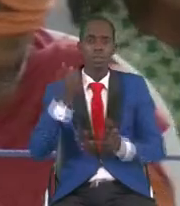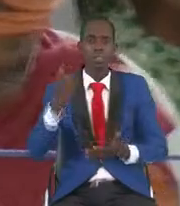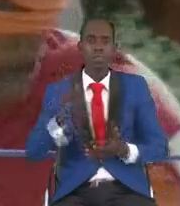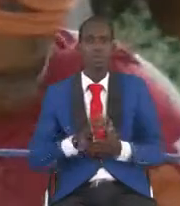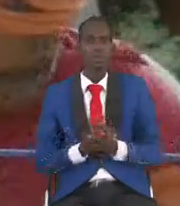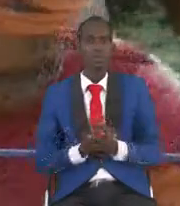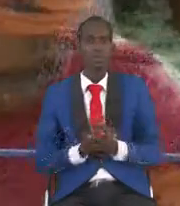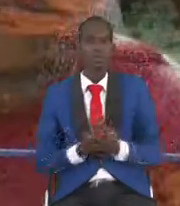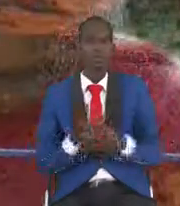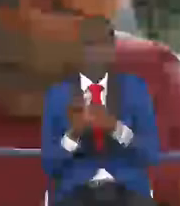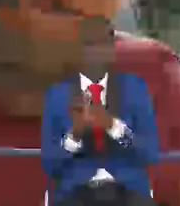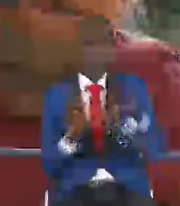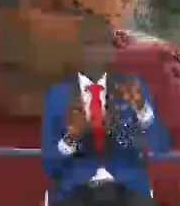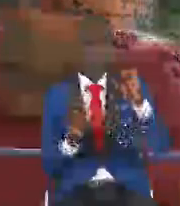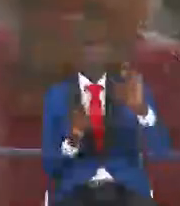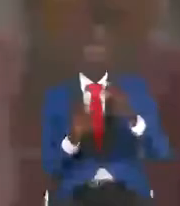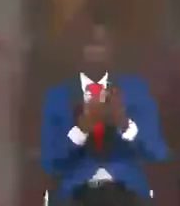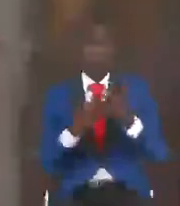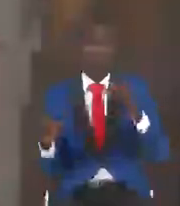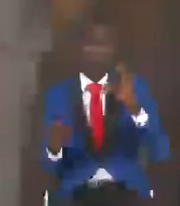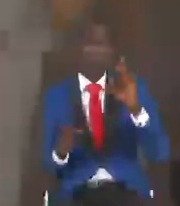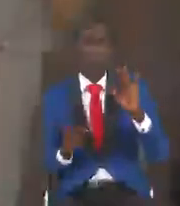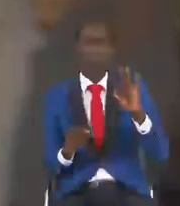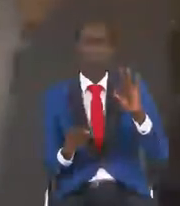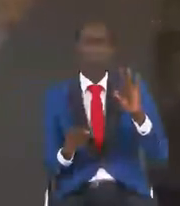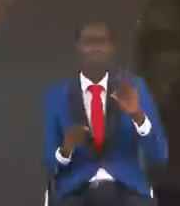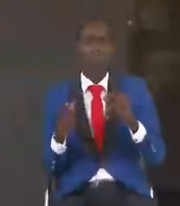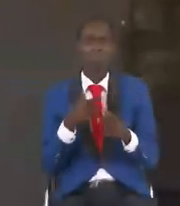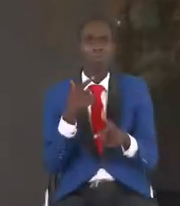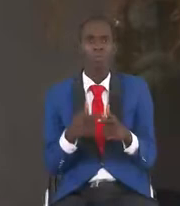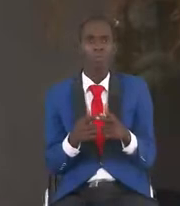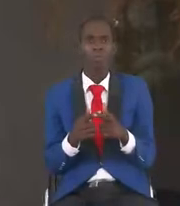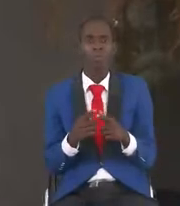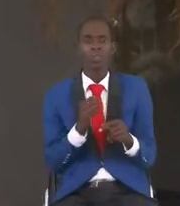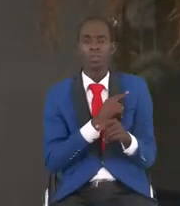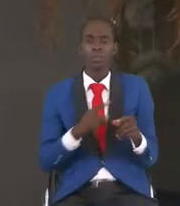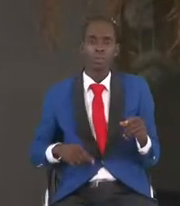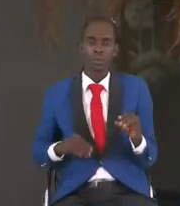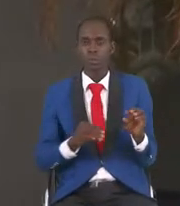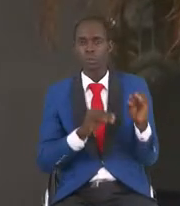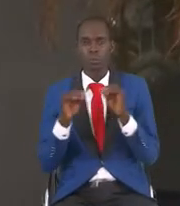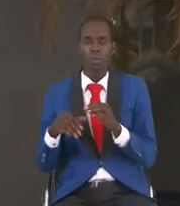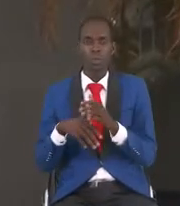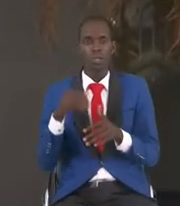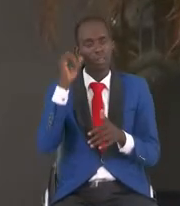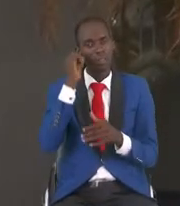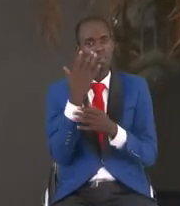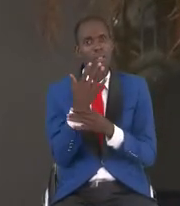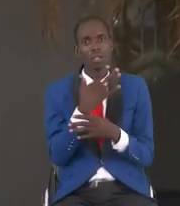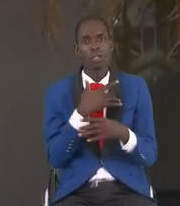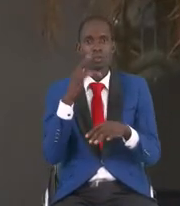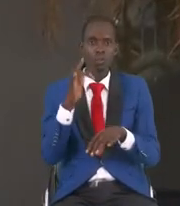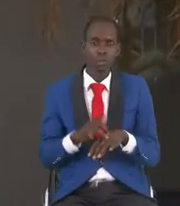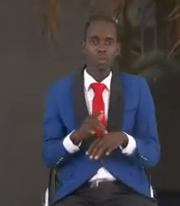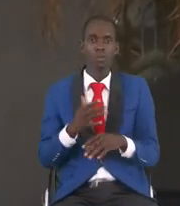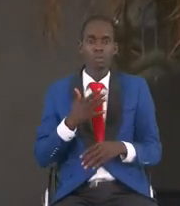Verse 9, in verse 9, then the Lord put forth his hand and touched my mouth.